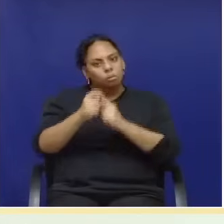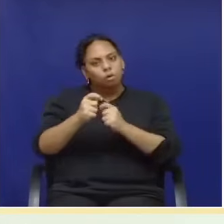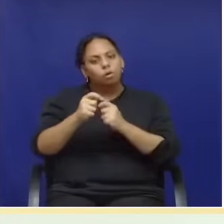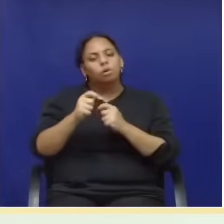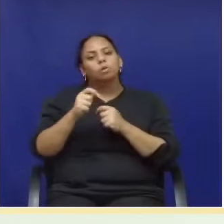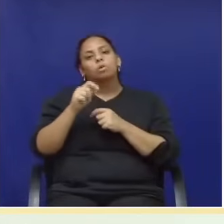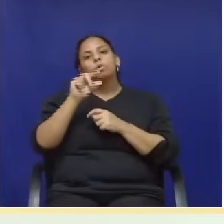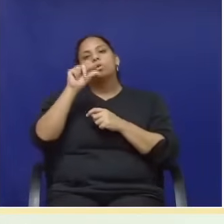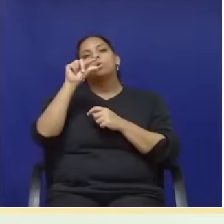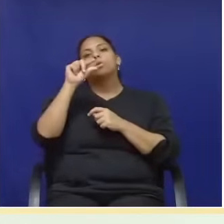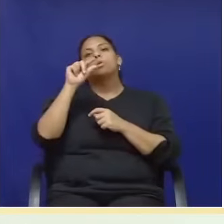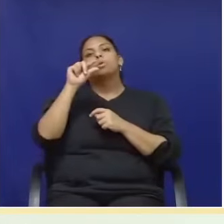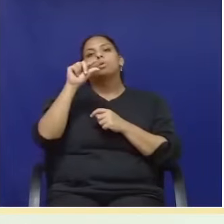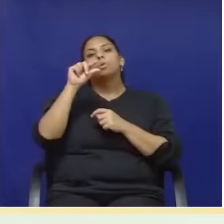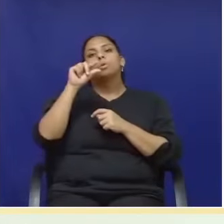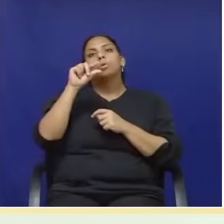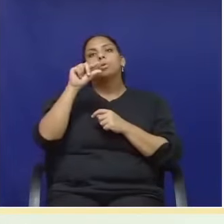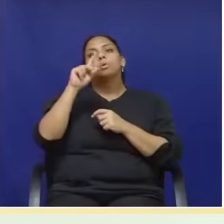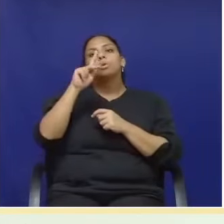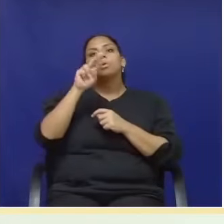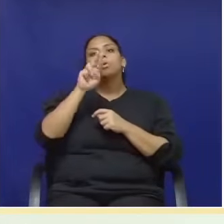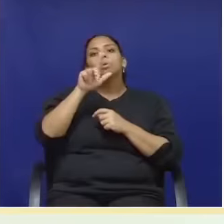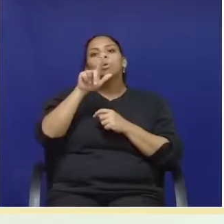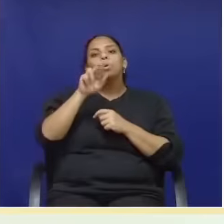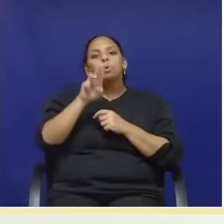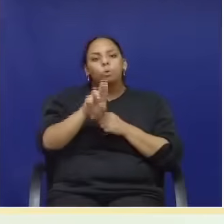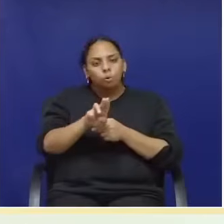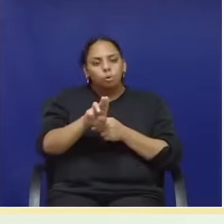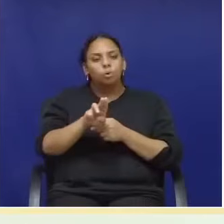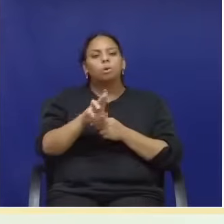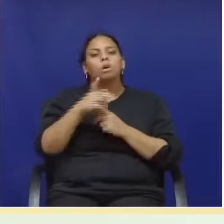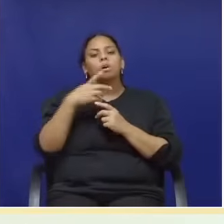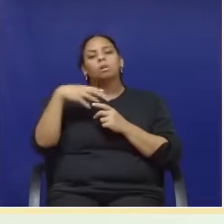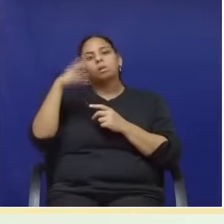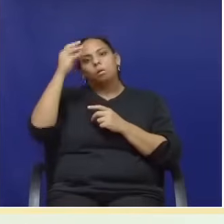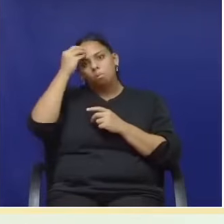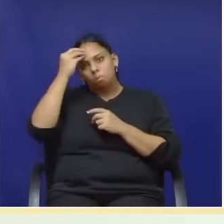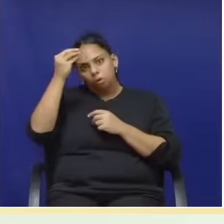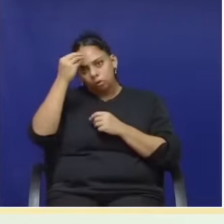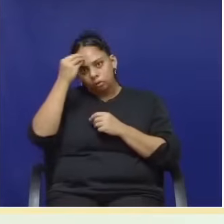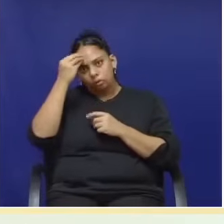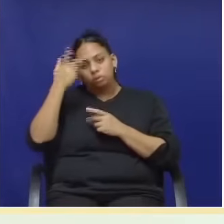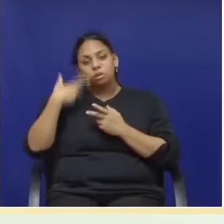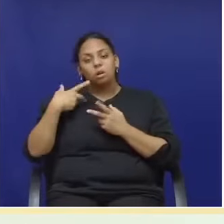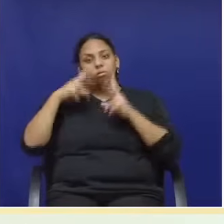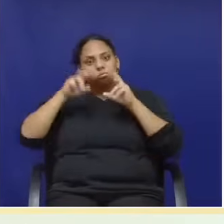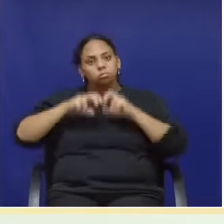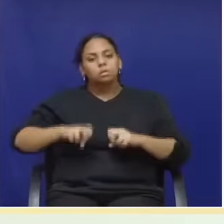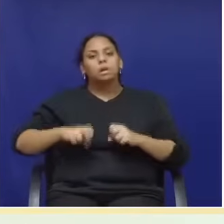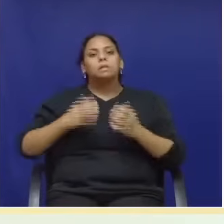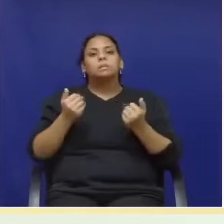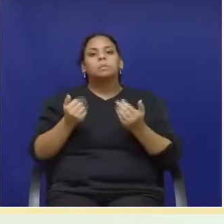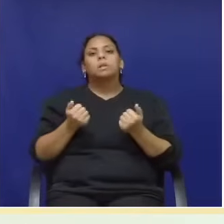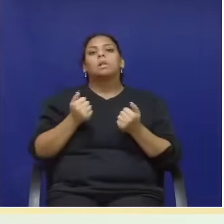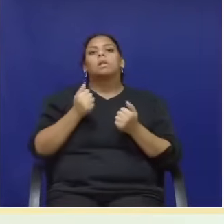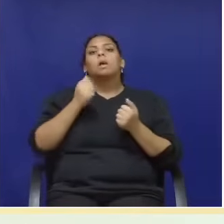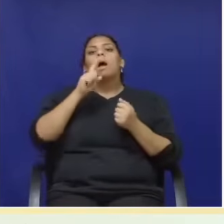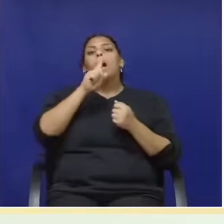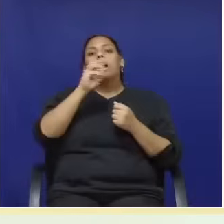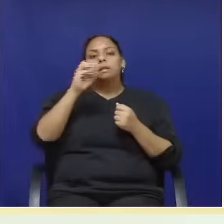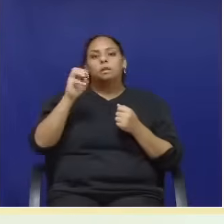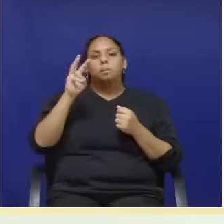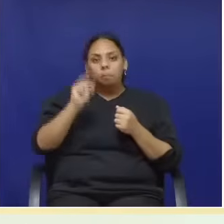to the Acting Minister of Police. The question is, given the discovery of a suspected 100 million rand